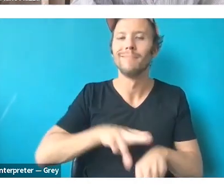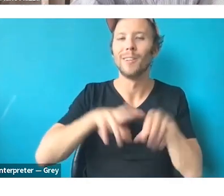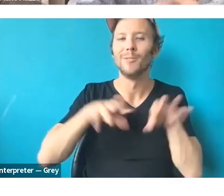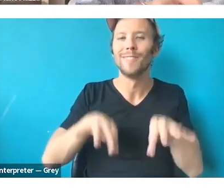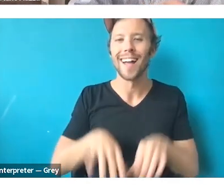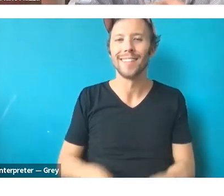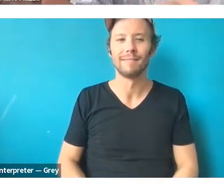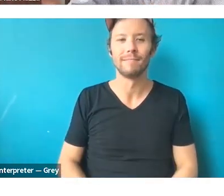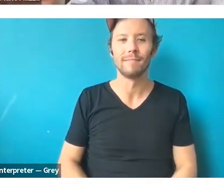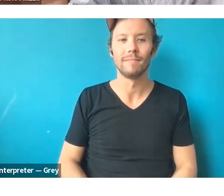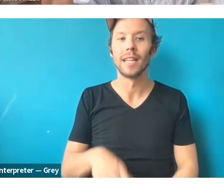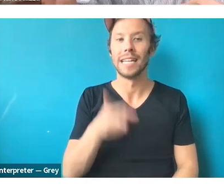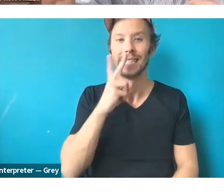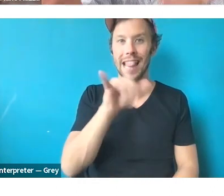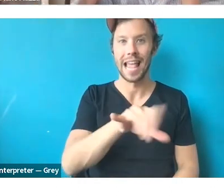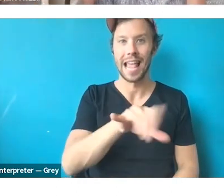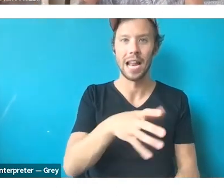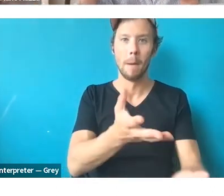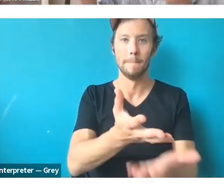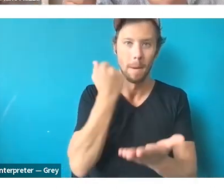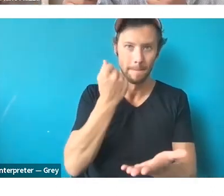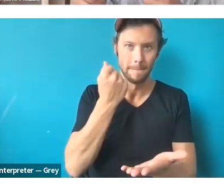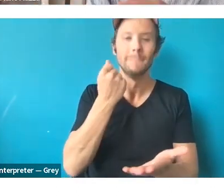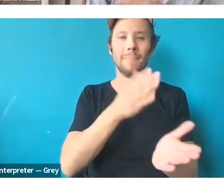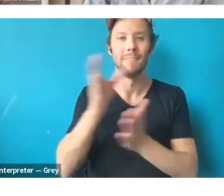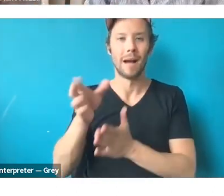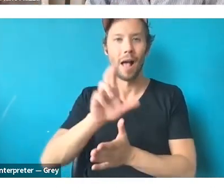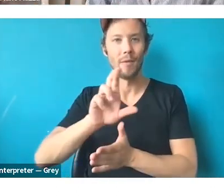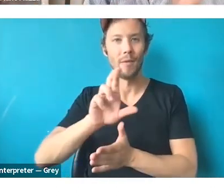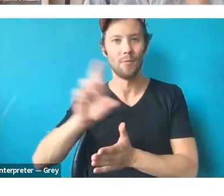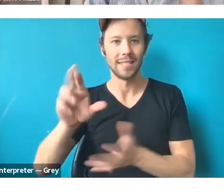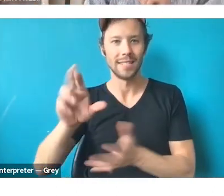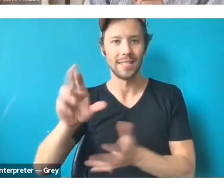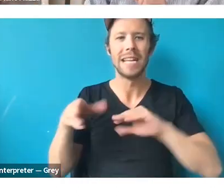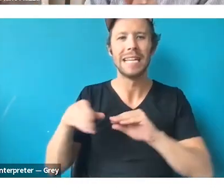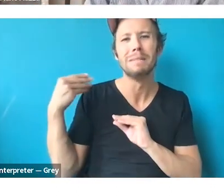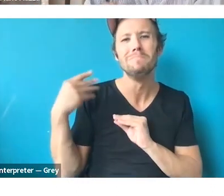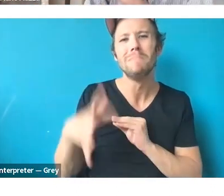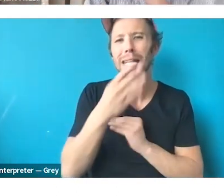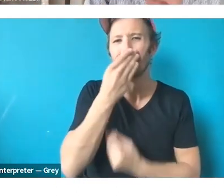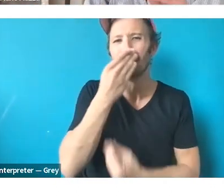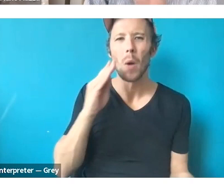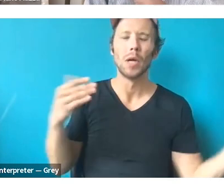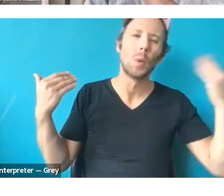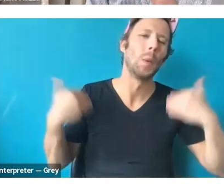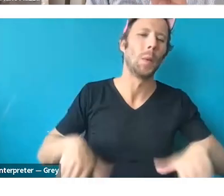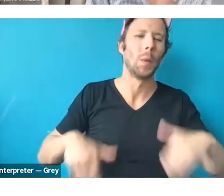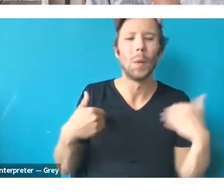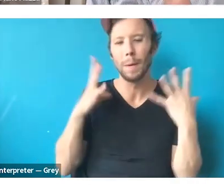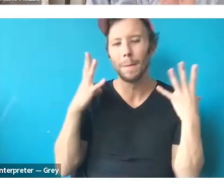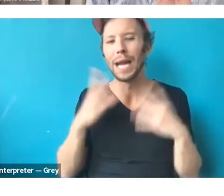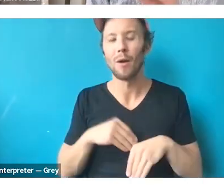this amazing, gorgeous, expensive flowers. I did not spend a dime on those. Those are all from